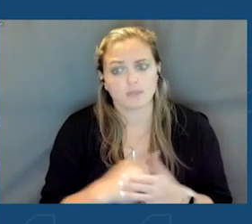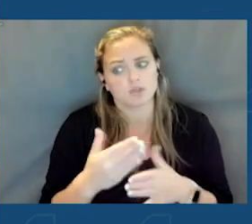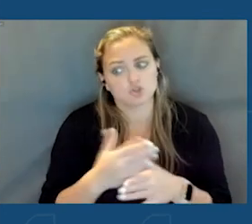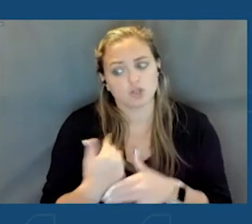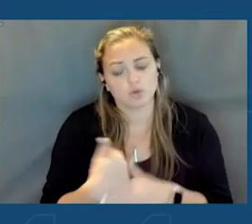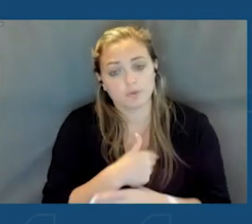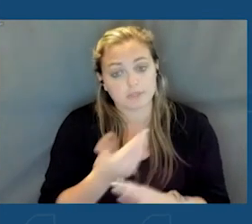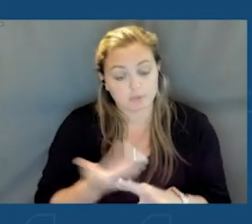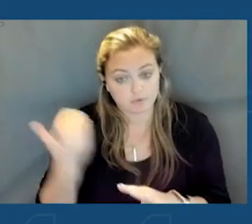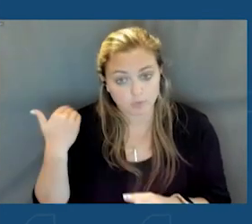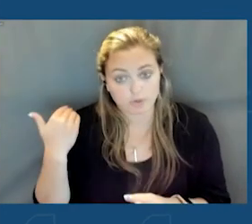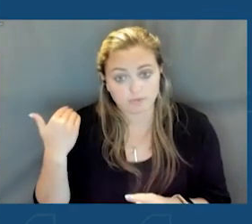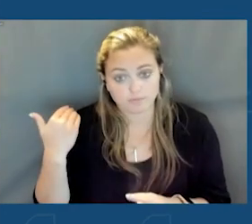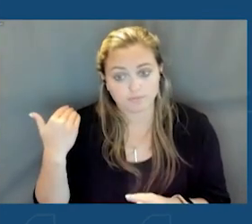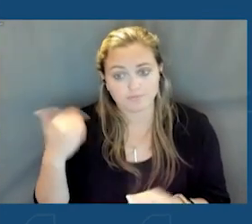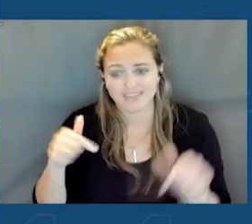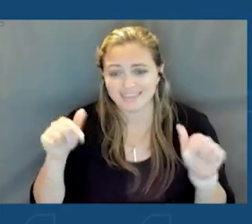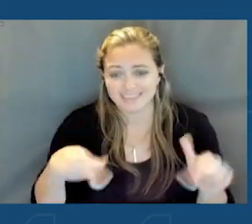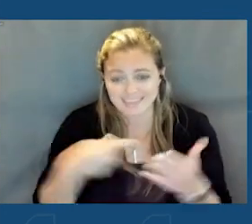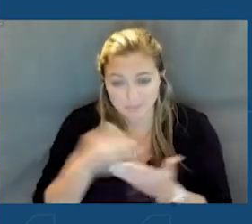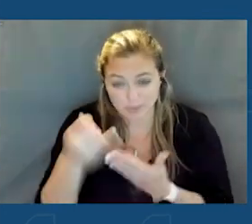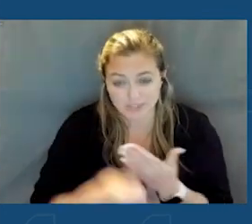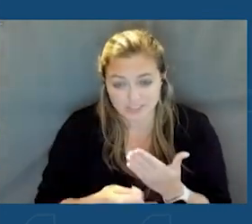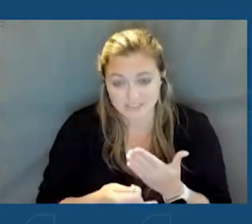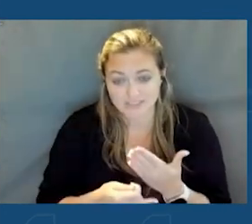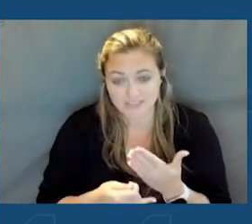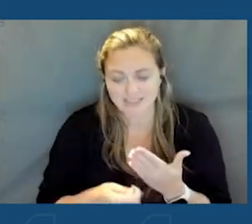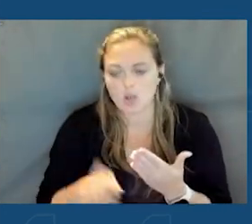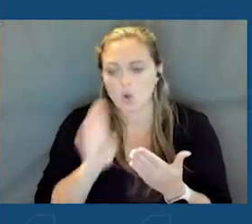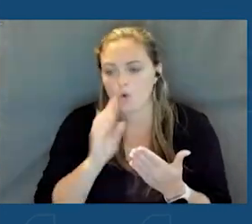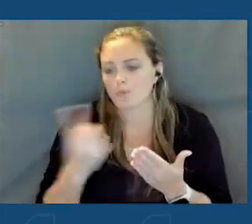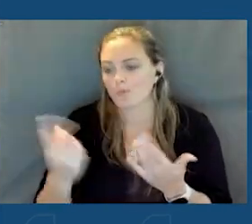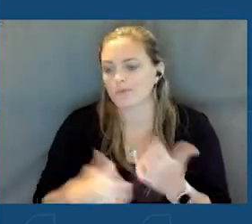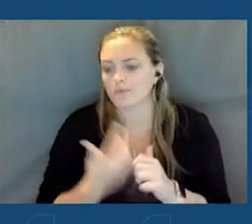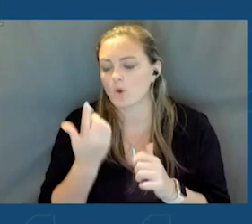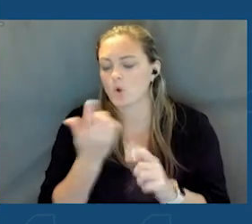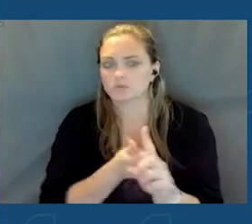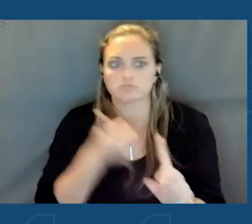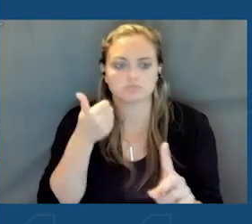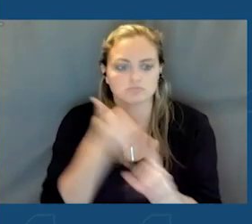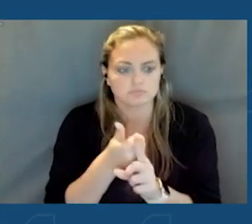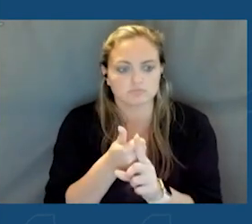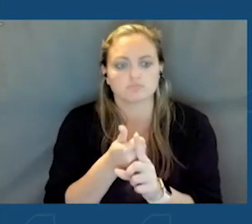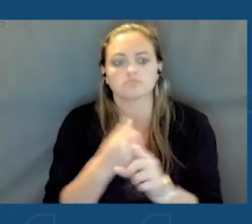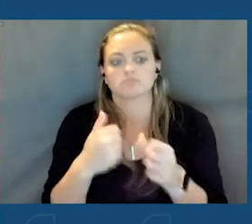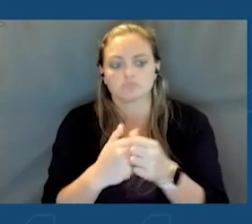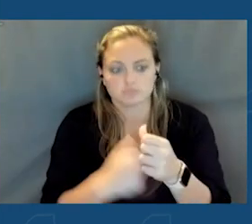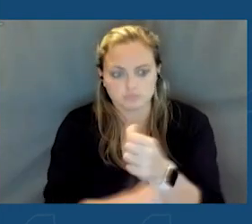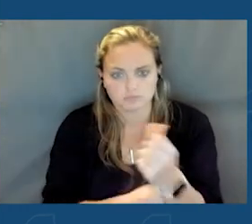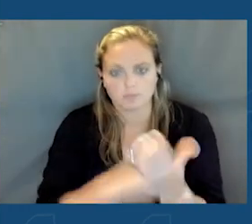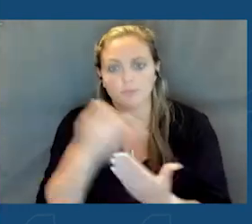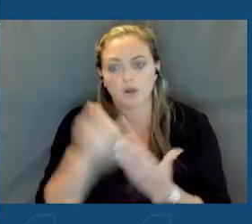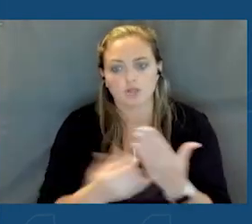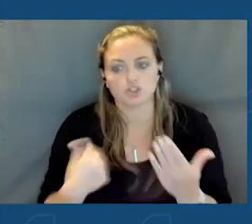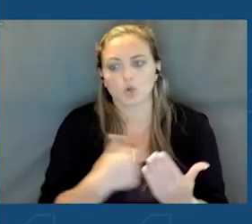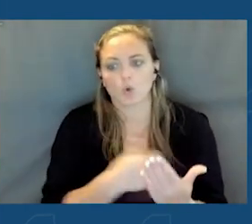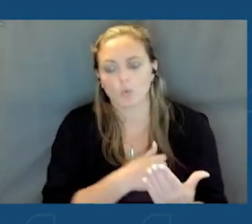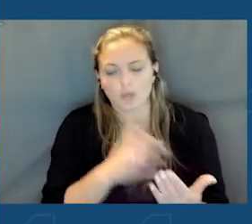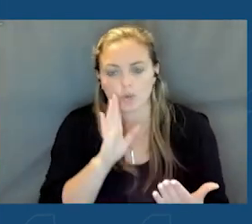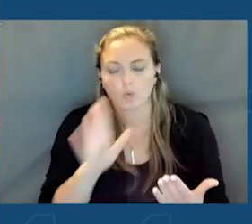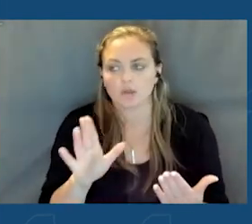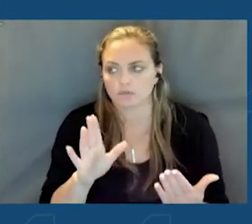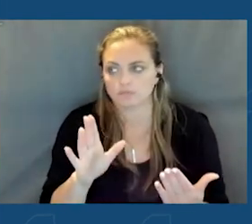before, this project will be one of the most impactful infrastructure projects we will